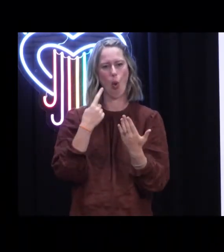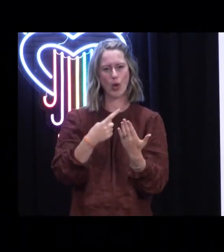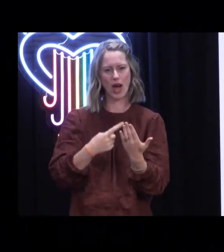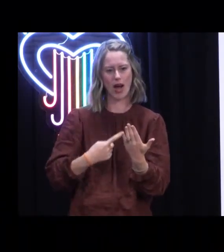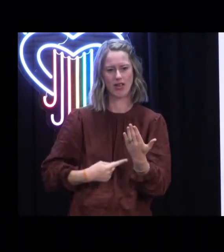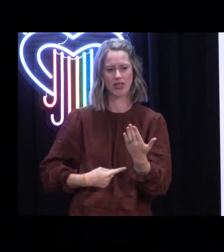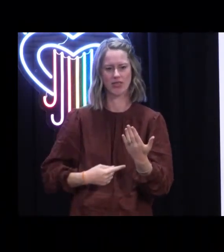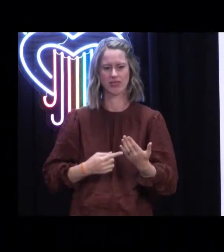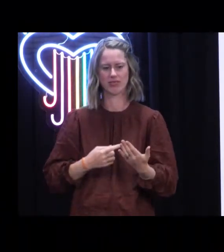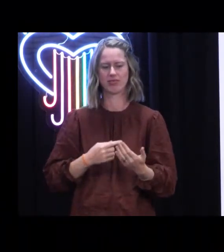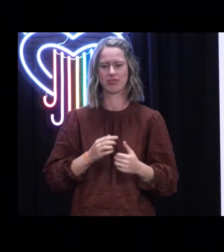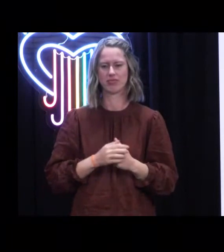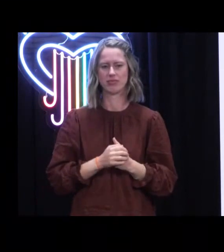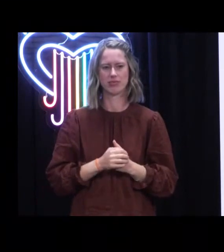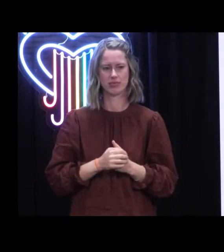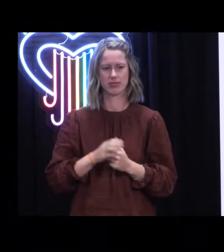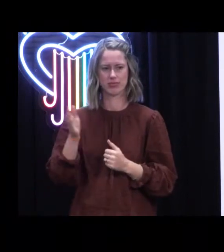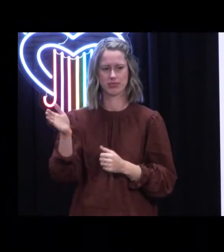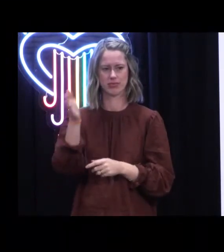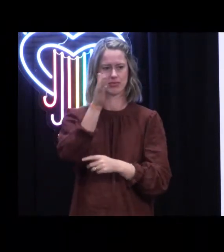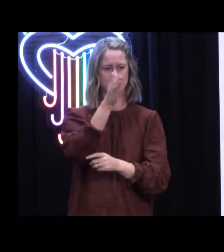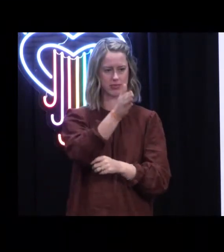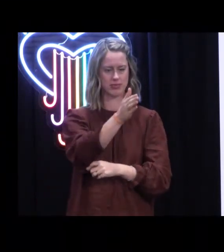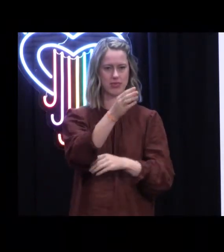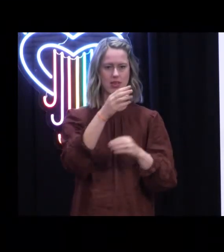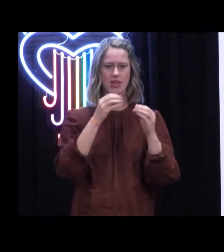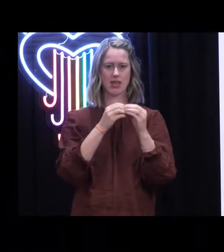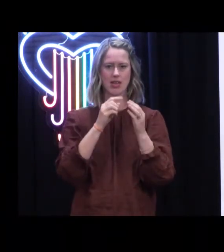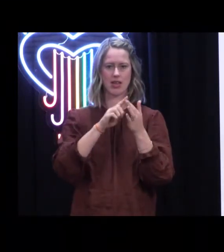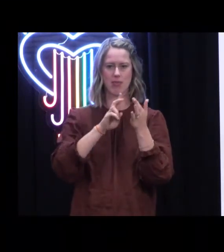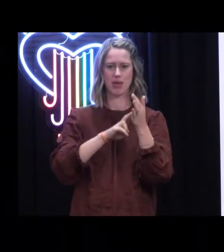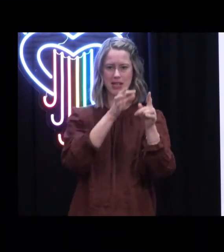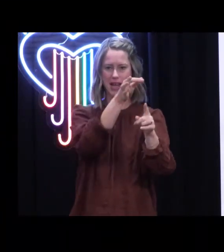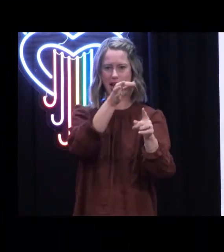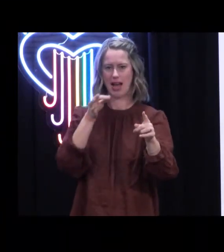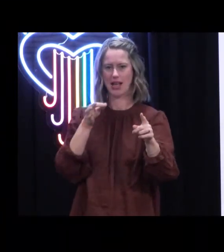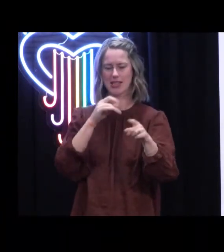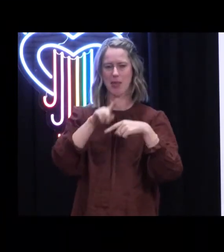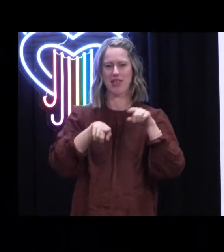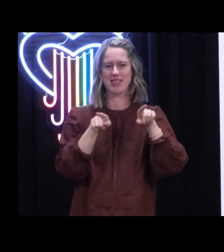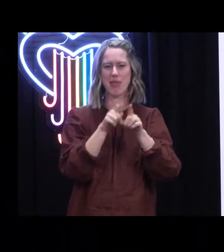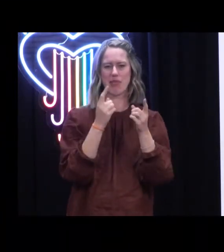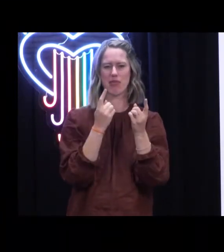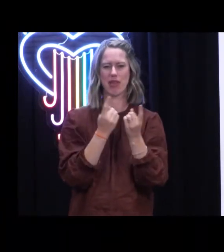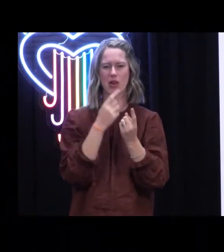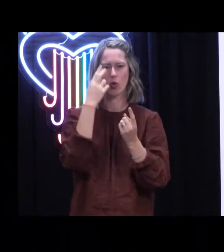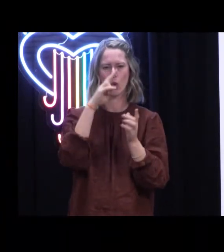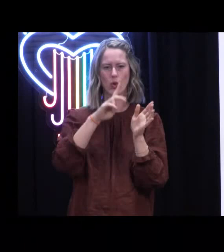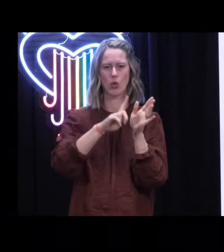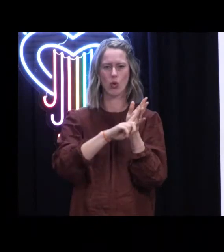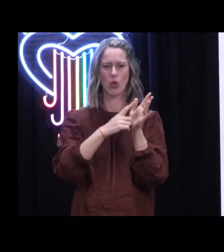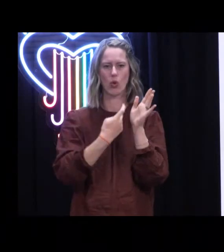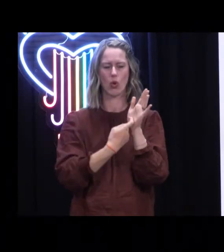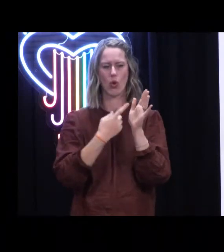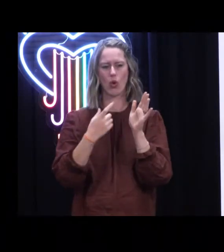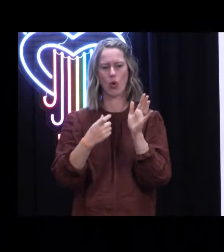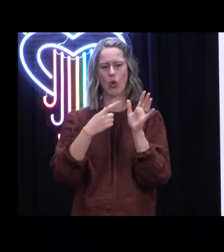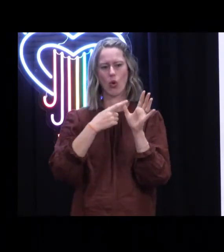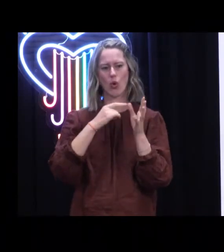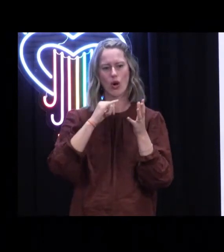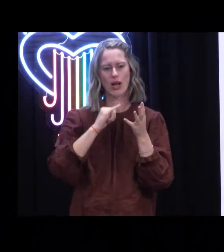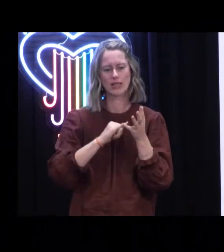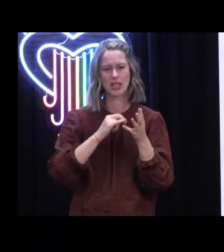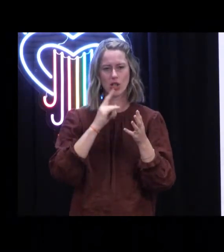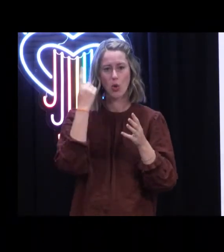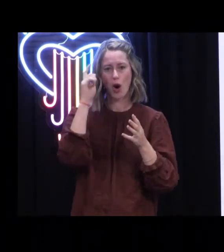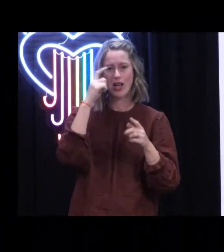case. I'm going to keep panning around. I'll go Ben. On AUKUS, in line with that independent foreign policy, will you fight for nuclear subs going into the